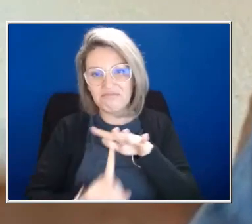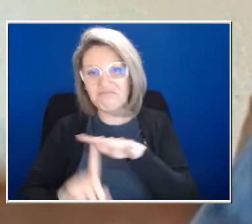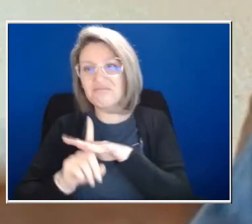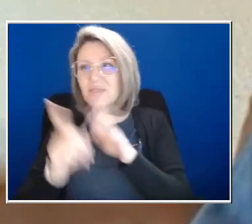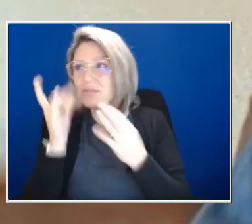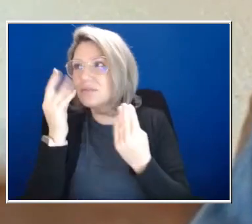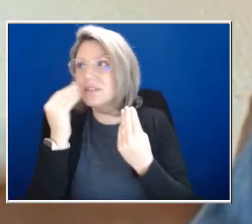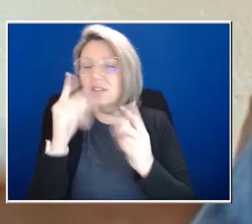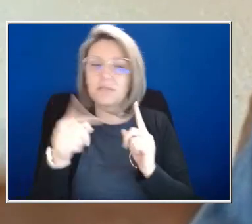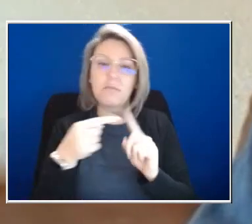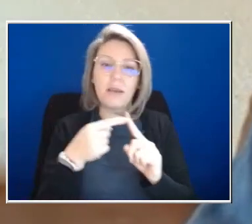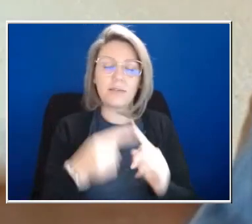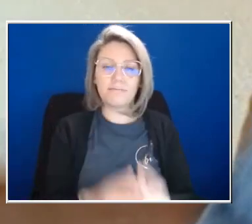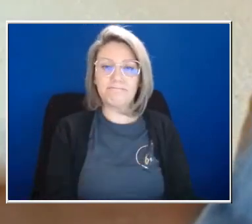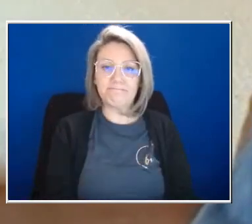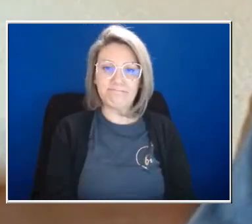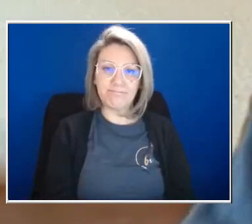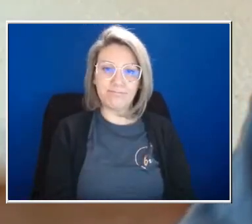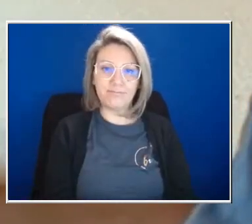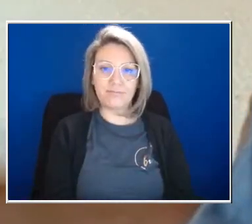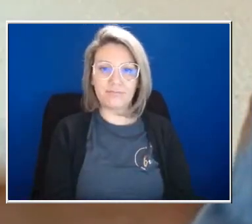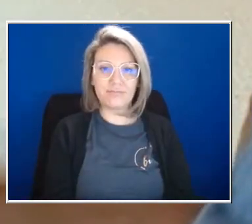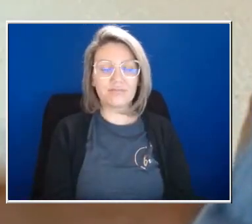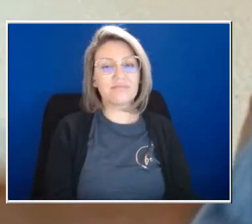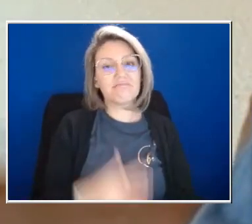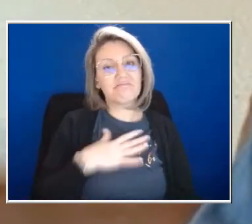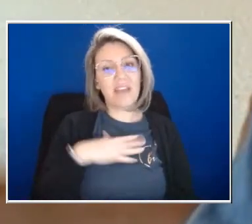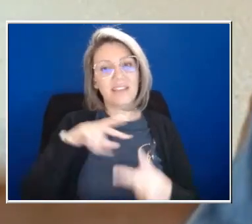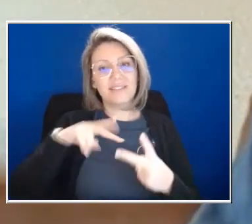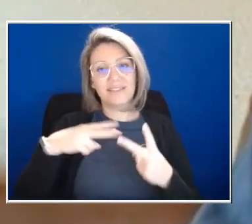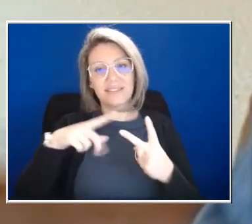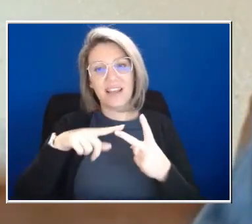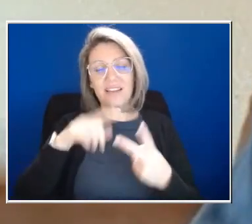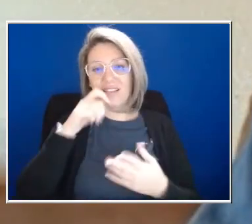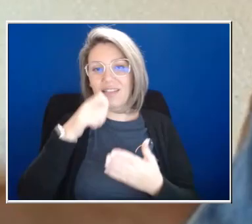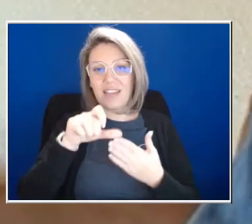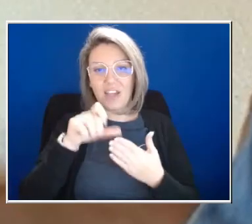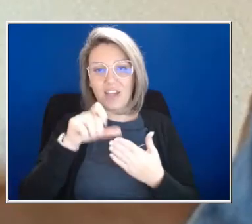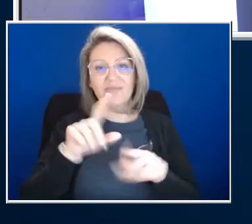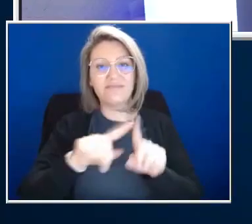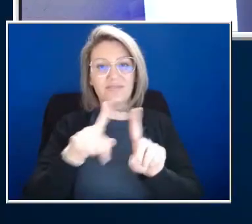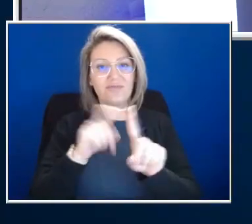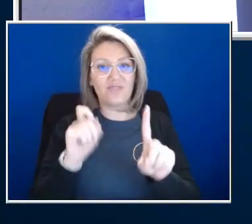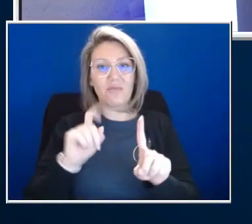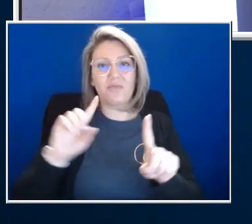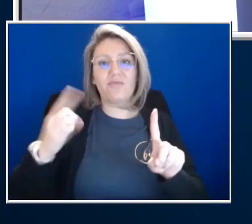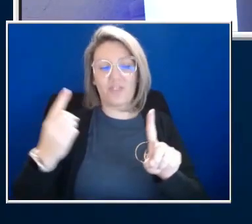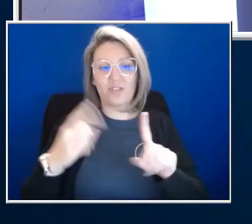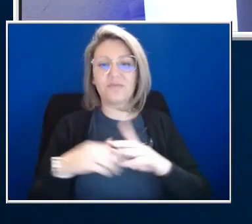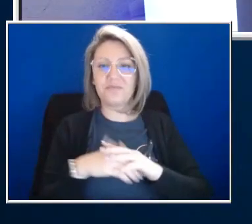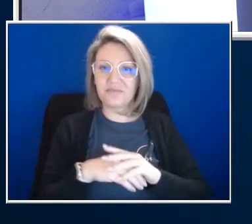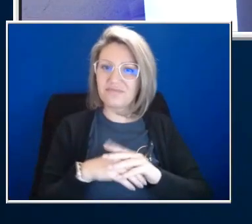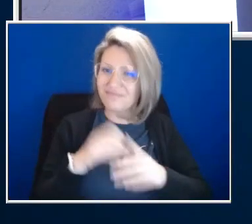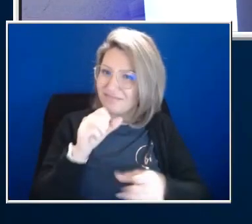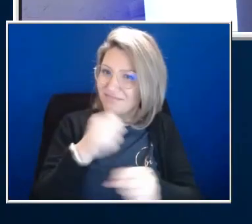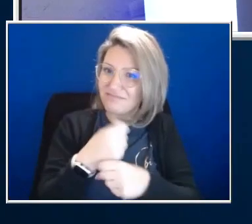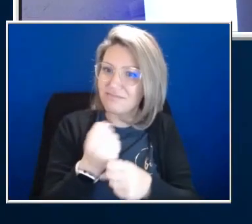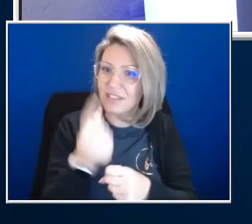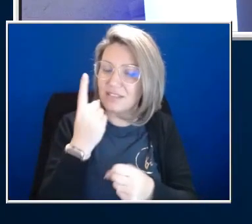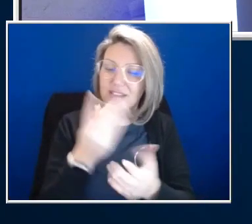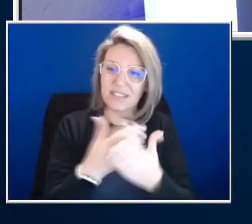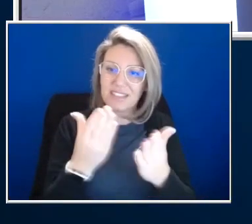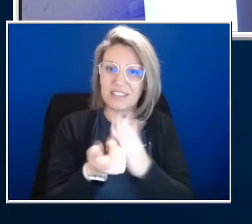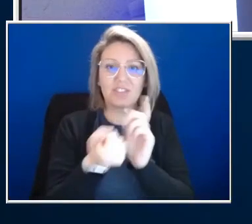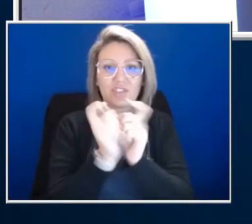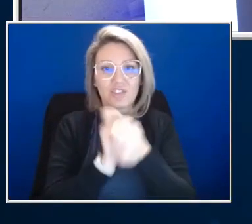So my second letter is obviously a lot different than the first one. Yeah, that makes sense. Things change and time changes